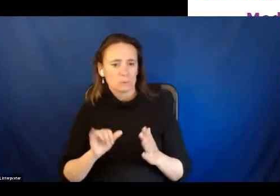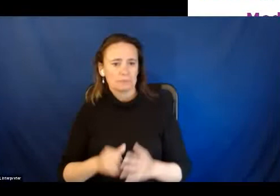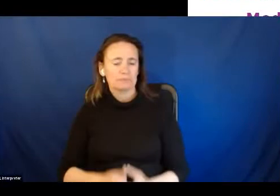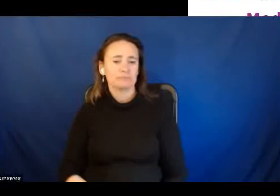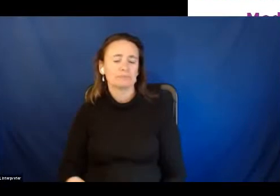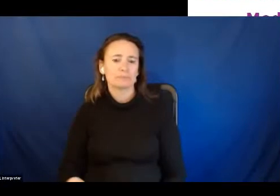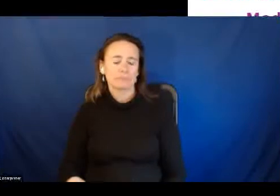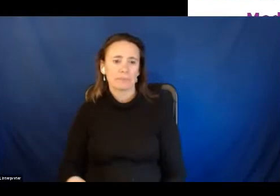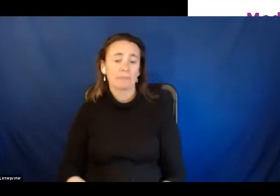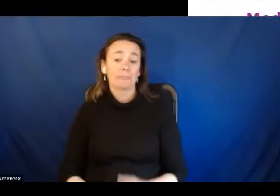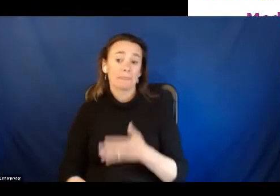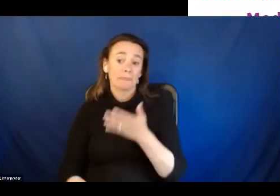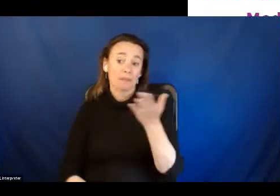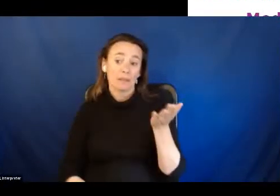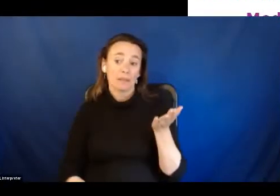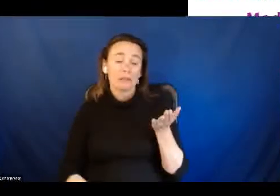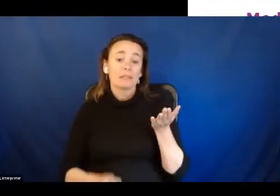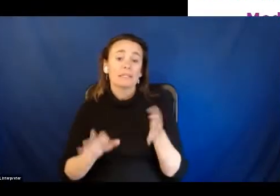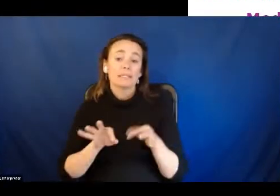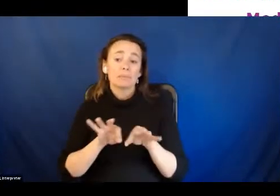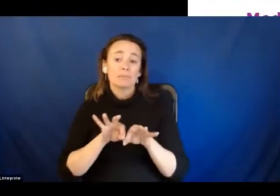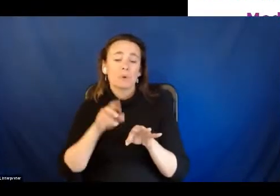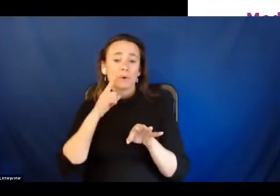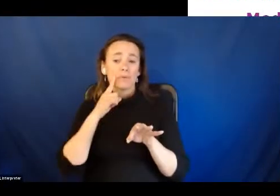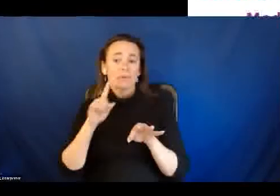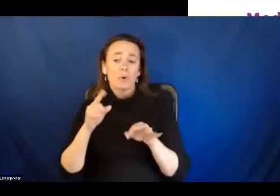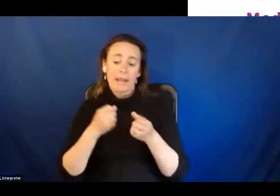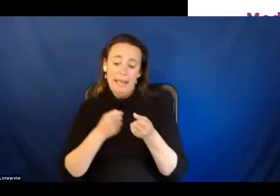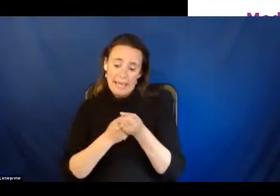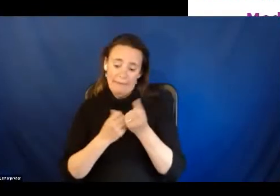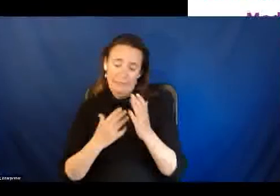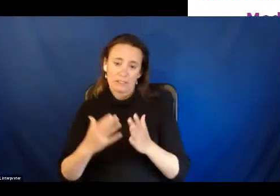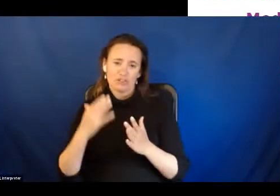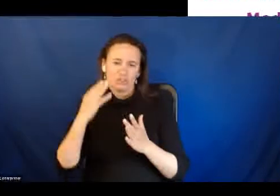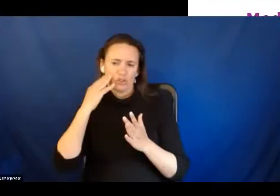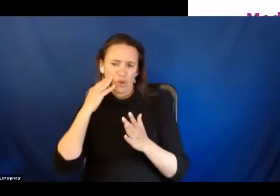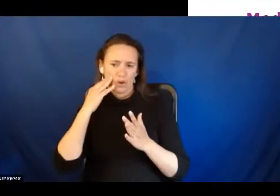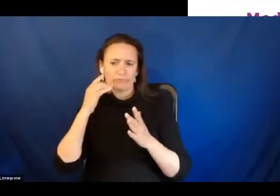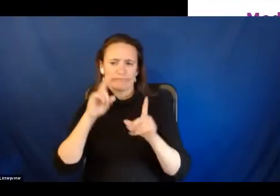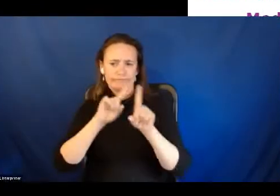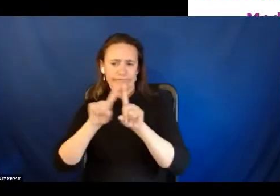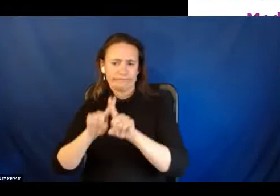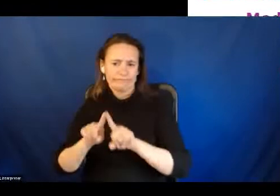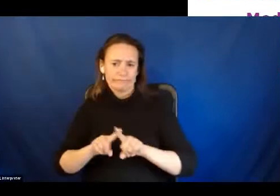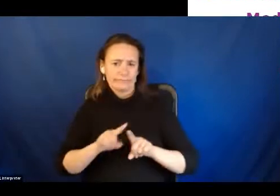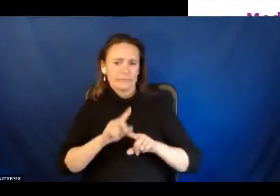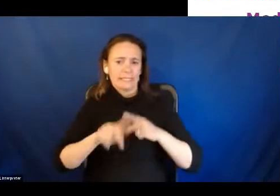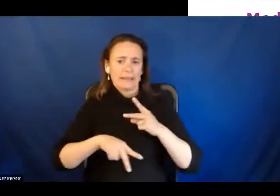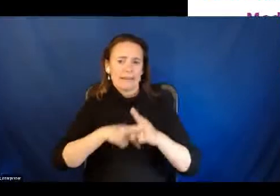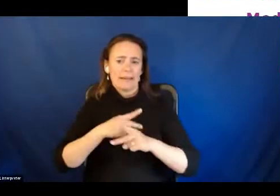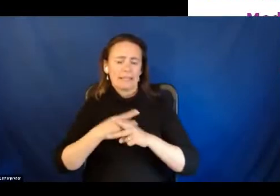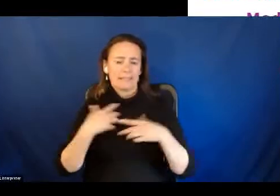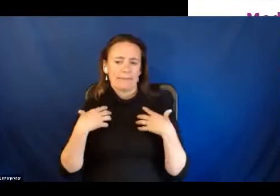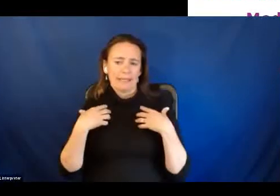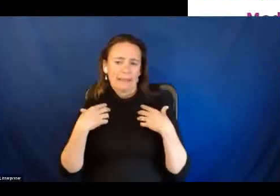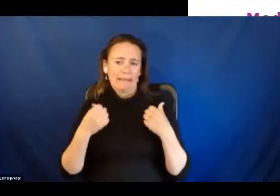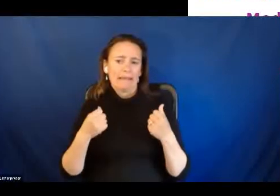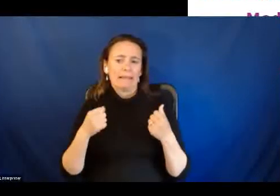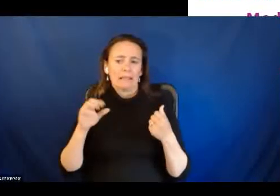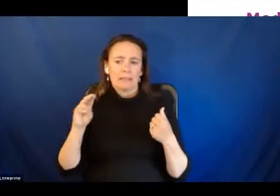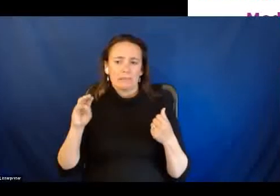It is important for advocates to be knowledgeable about the different types of healing modalities and where survivors can go to receive